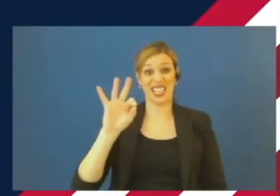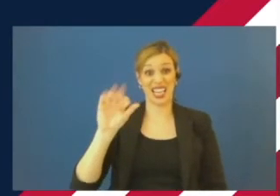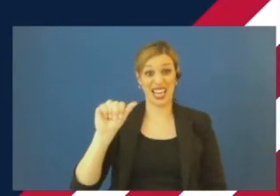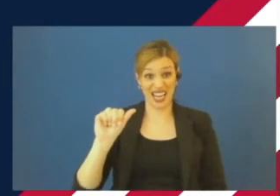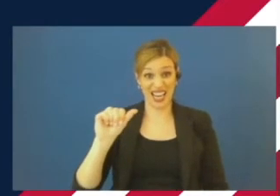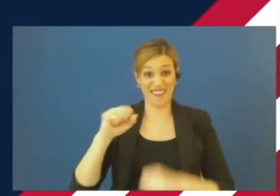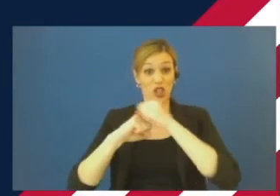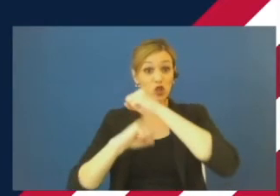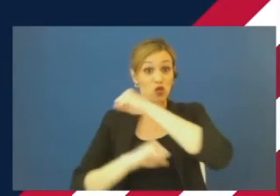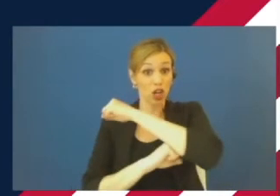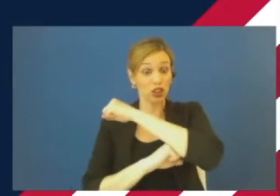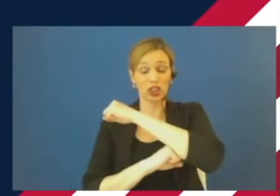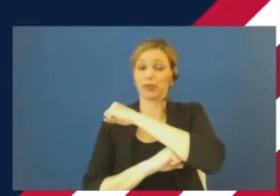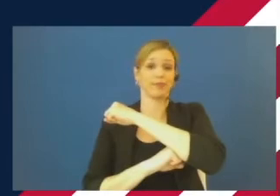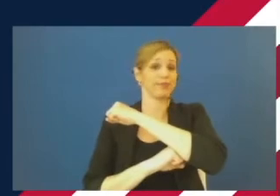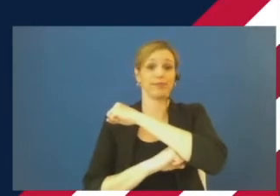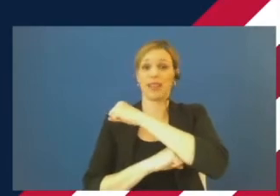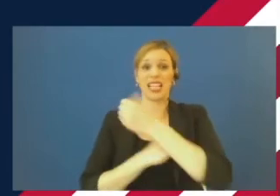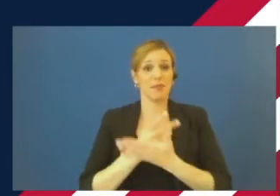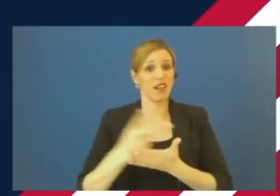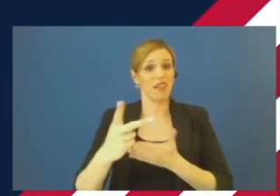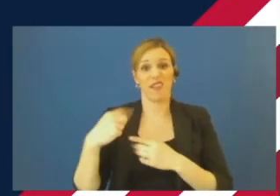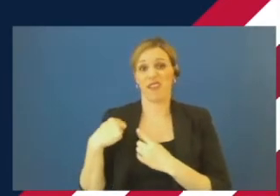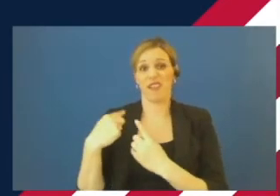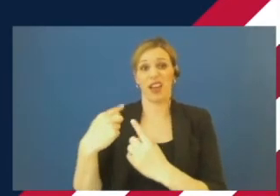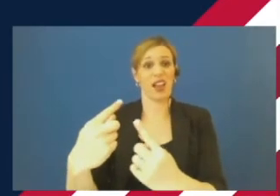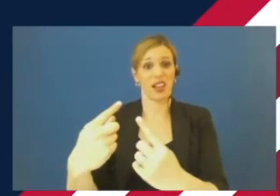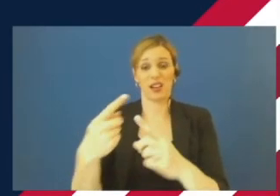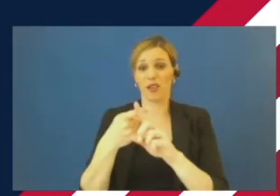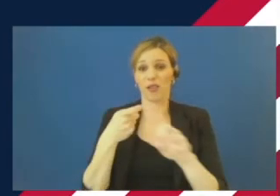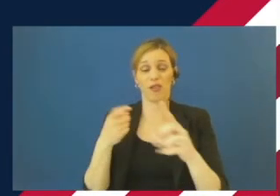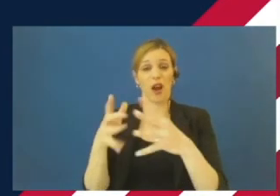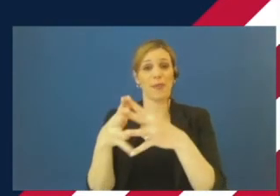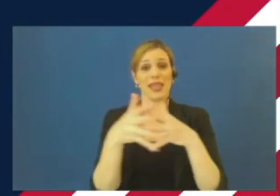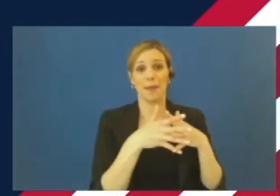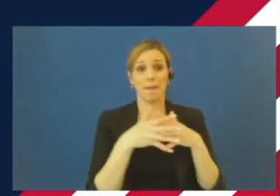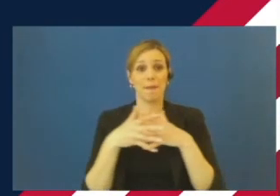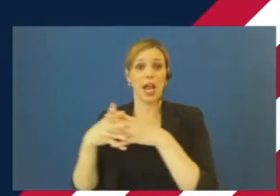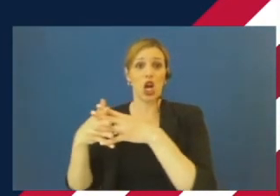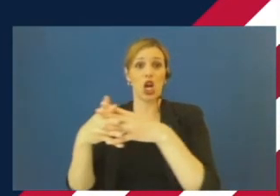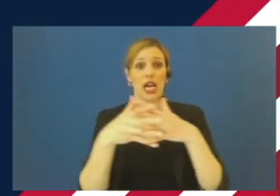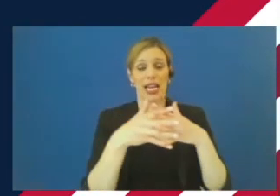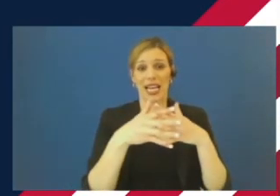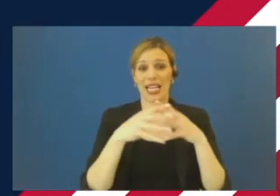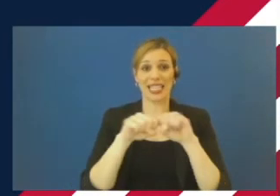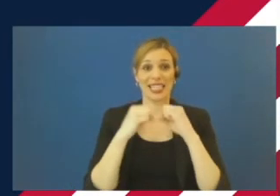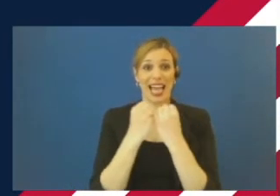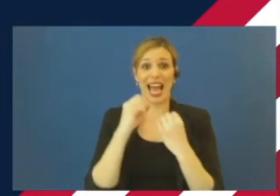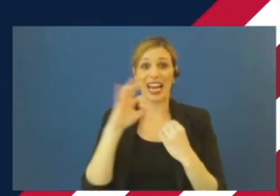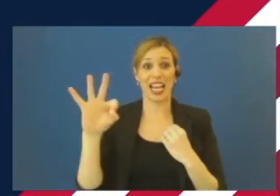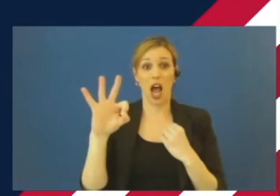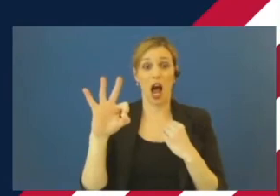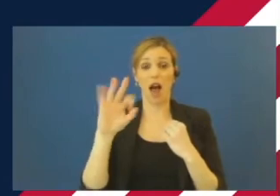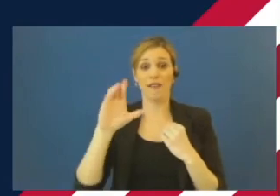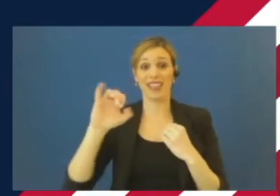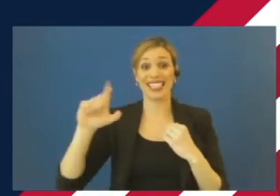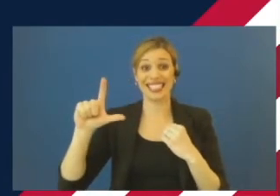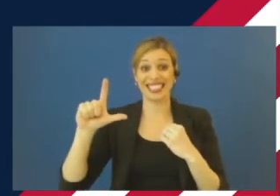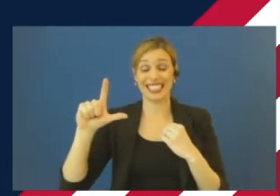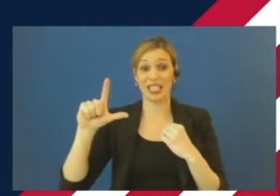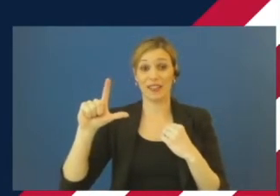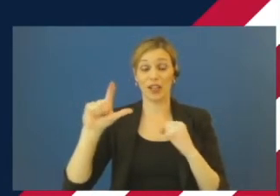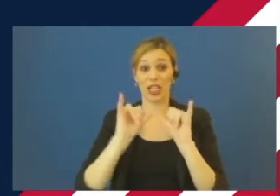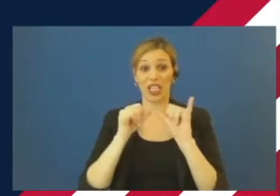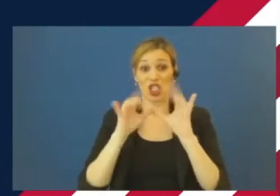from the American Society of Civil Engineers. And a failing grade is not acceptable in the richest country in the